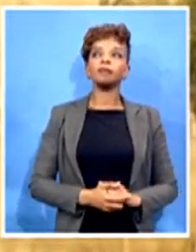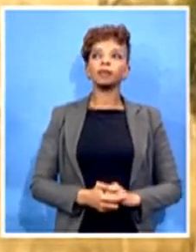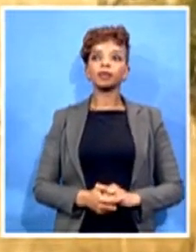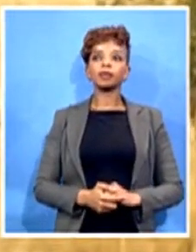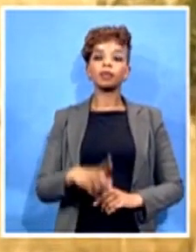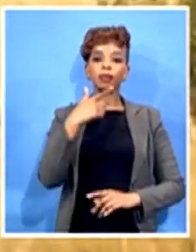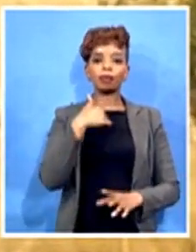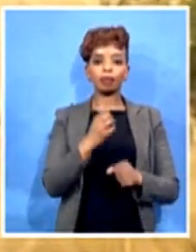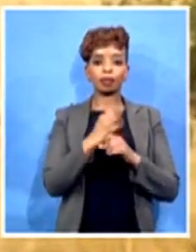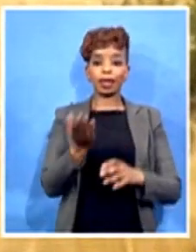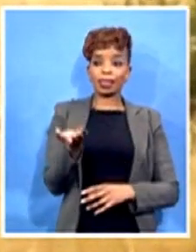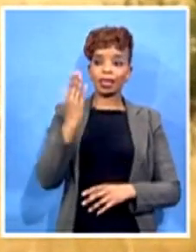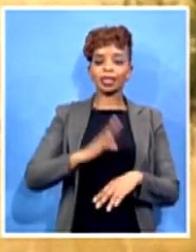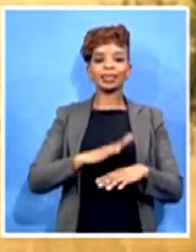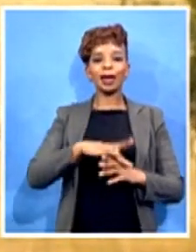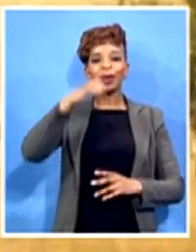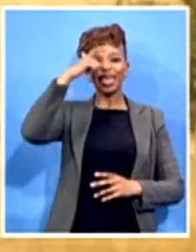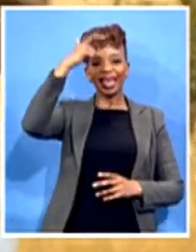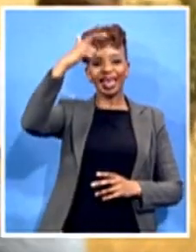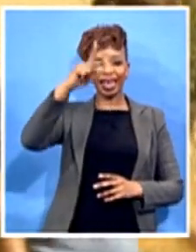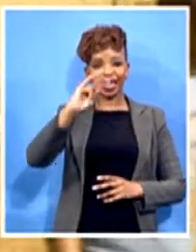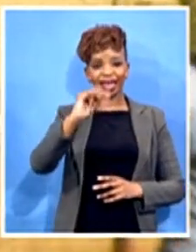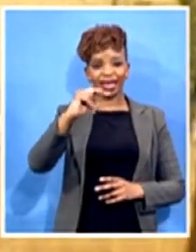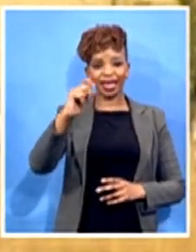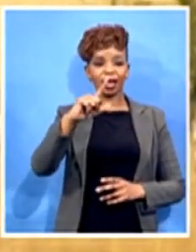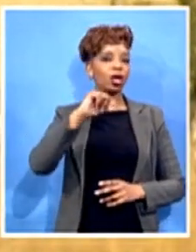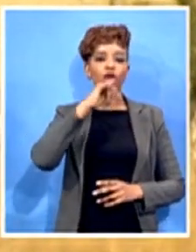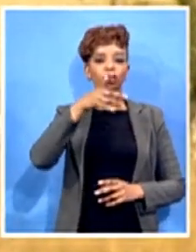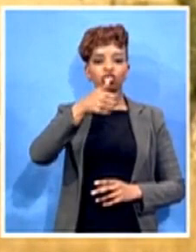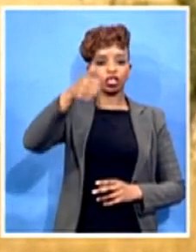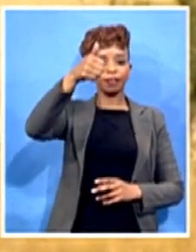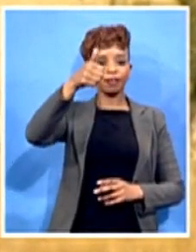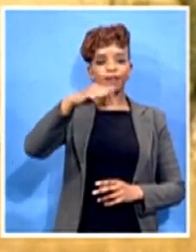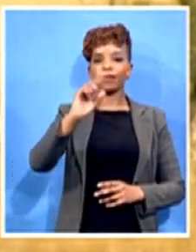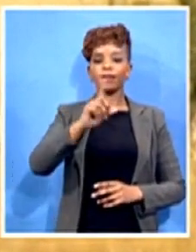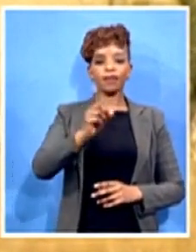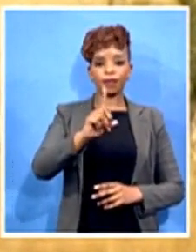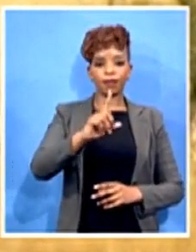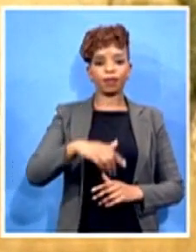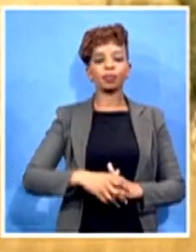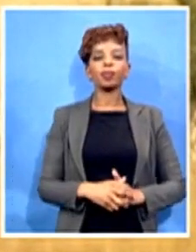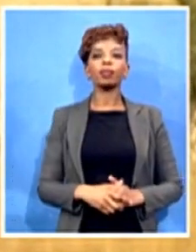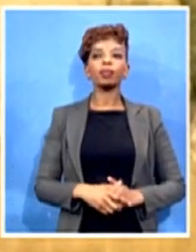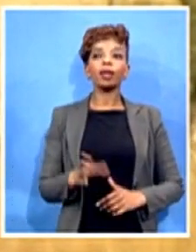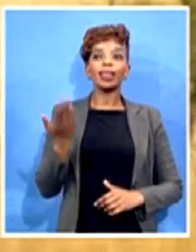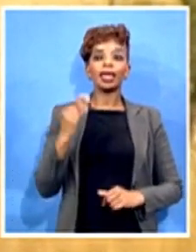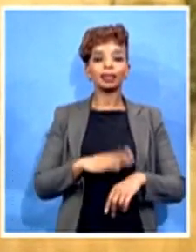He was a reigning king during the time of the Disarmament Act, which was